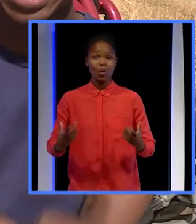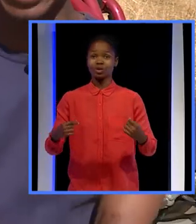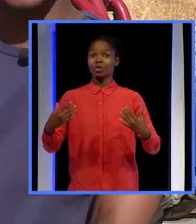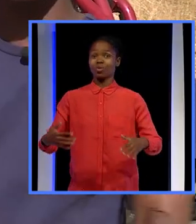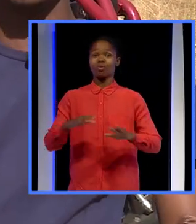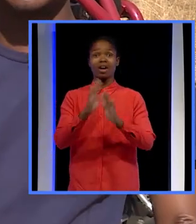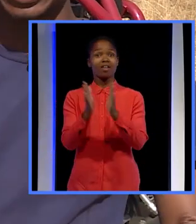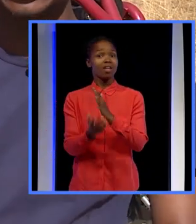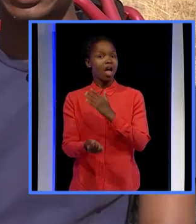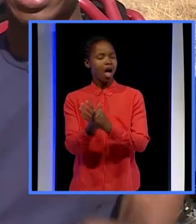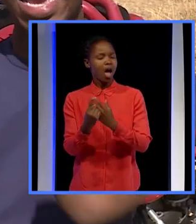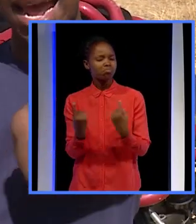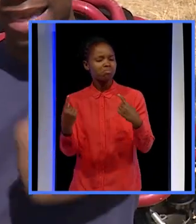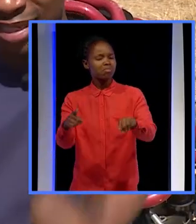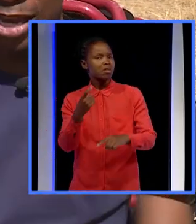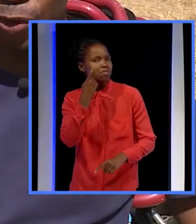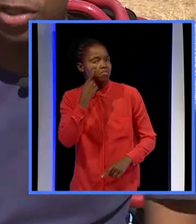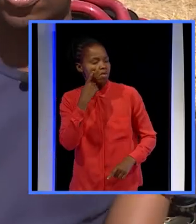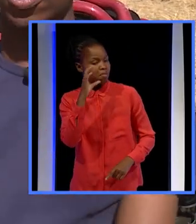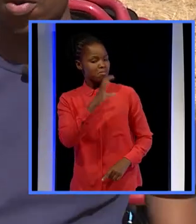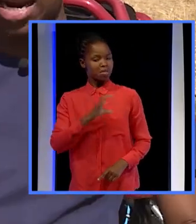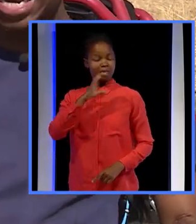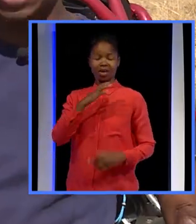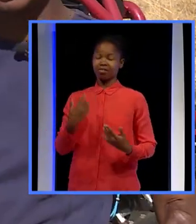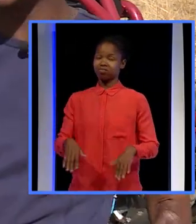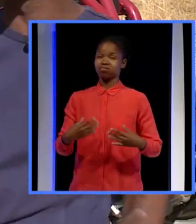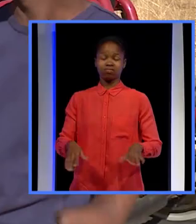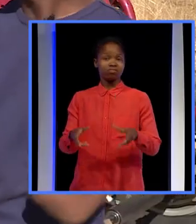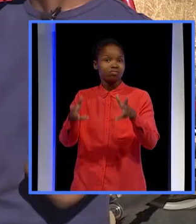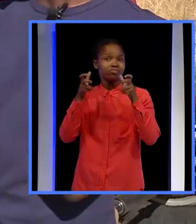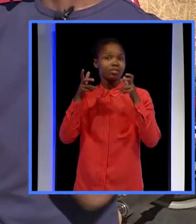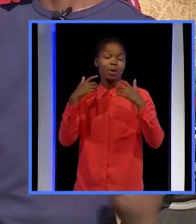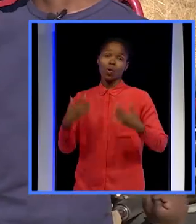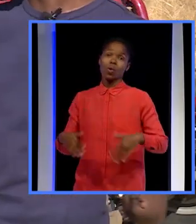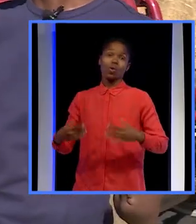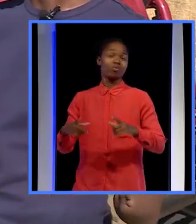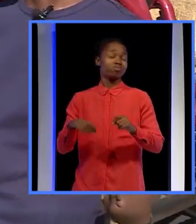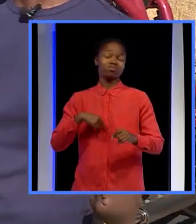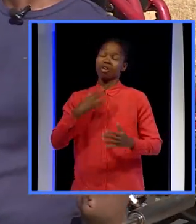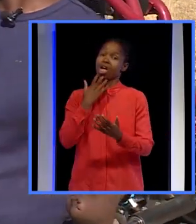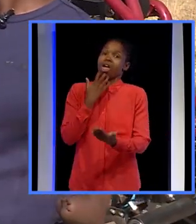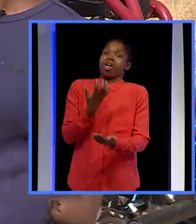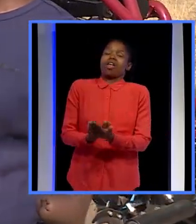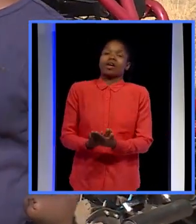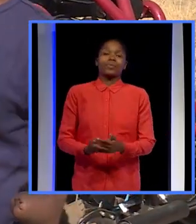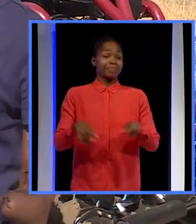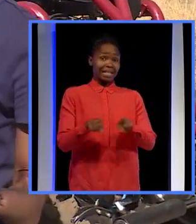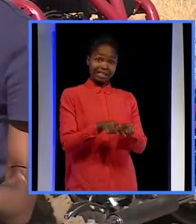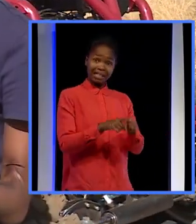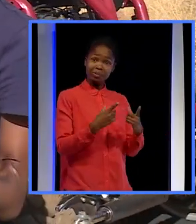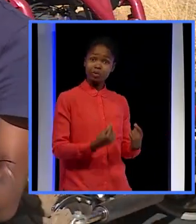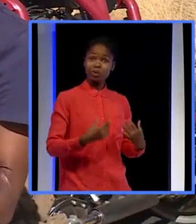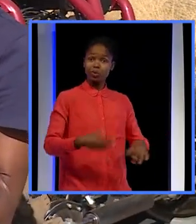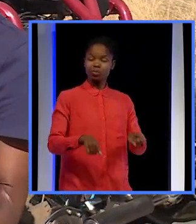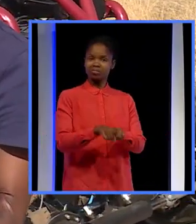ukuthi kwenzakalani, sebenza kanjani. And I can tell you, isn't those bona la namhlanje. You know what, while we are there promising you and